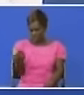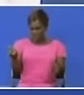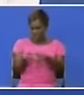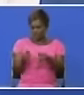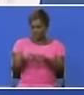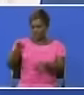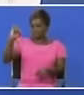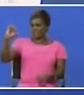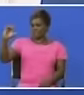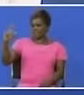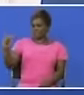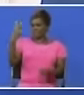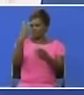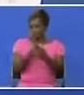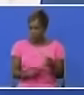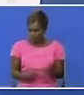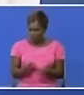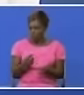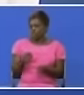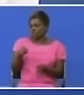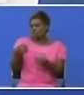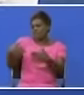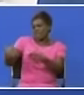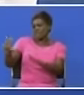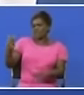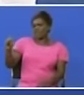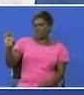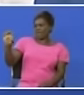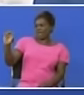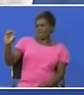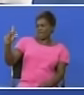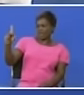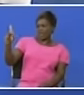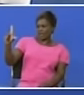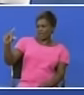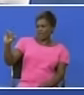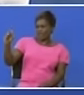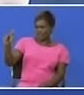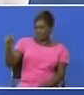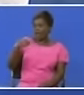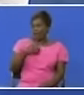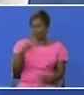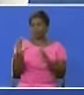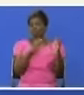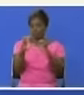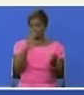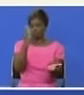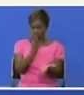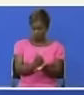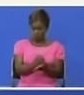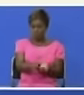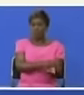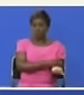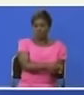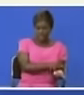Ministry of ICT, and they're both telling you to lay off Netflix for now. Well, we have had conversations. In fact, on